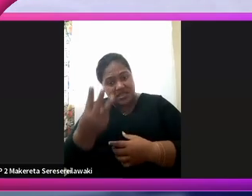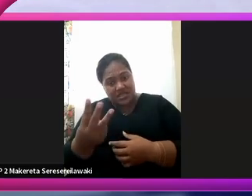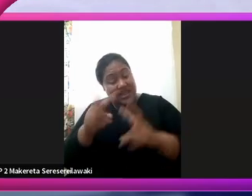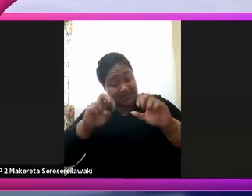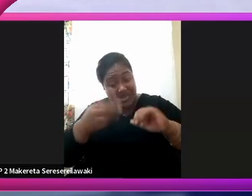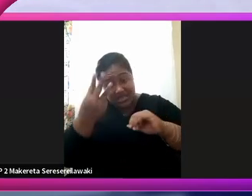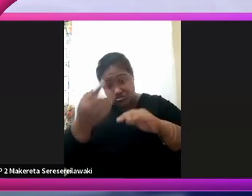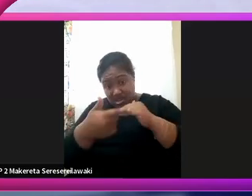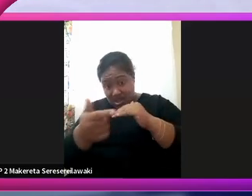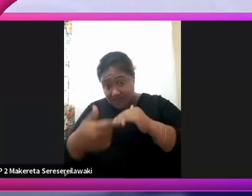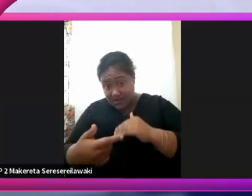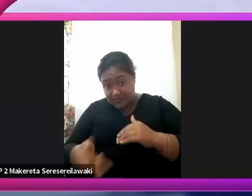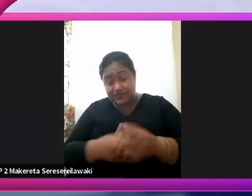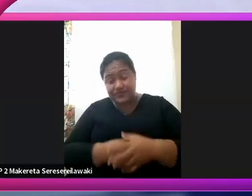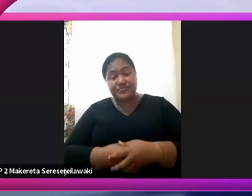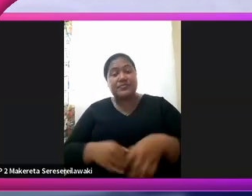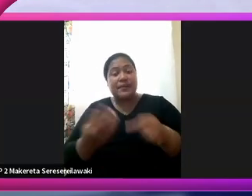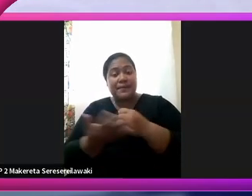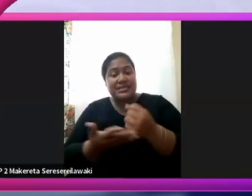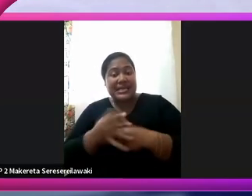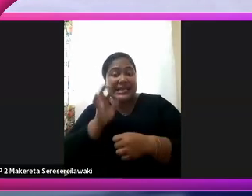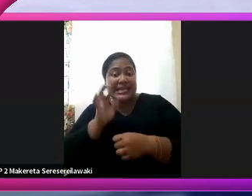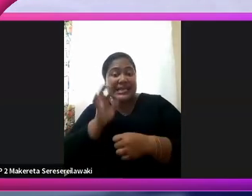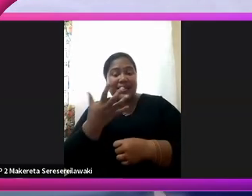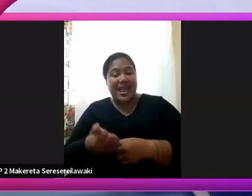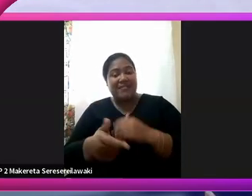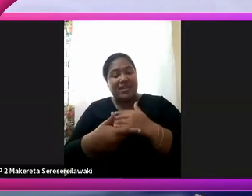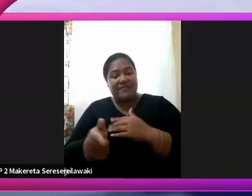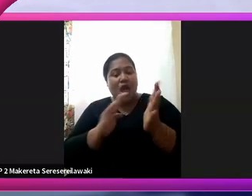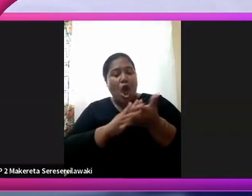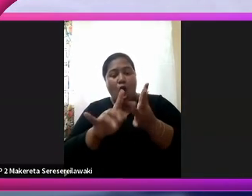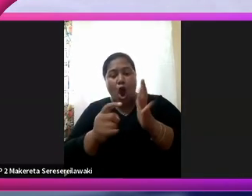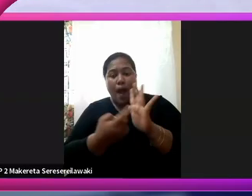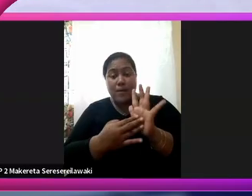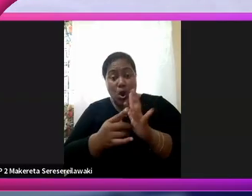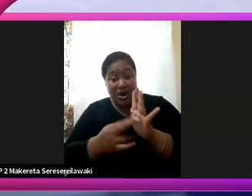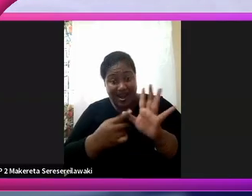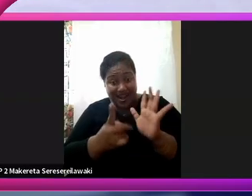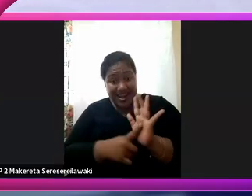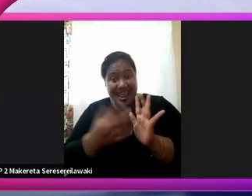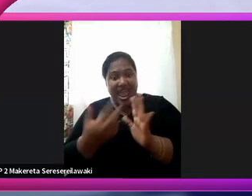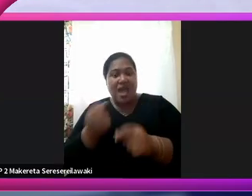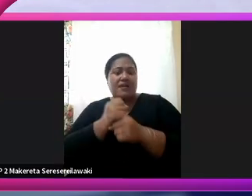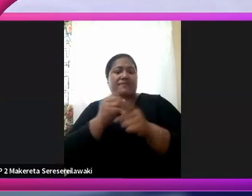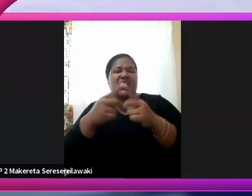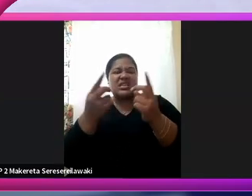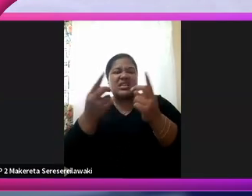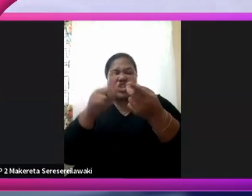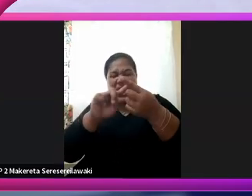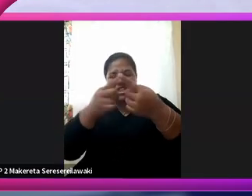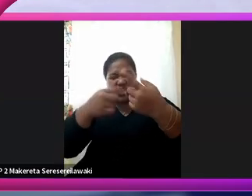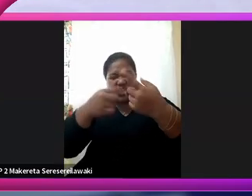The basic and community-based, and a little bit high level hormonal, and also investigate to genetic and things like that.